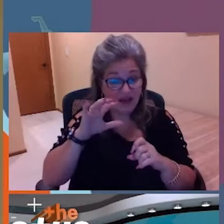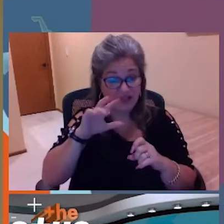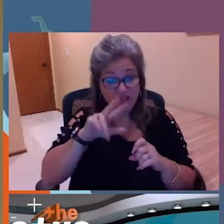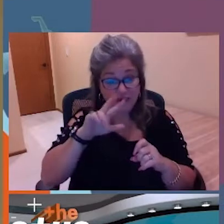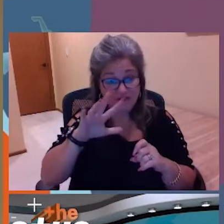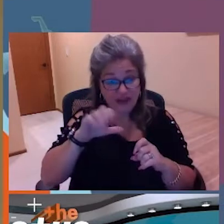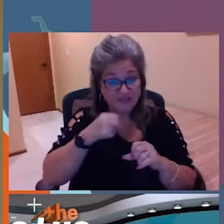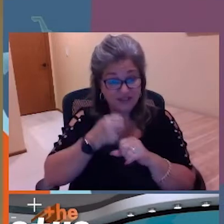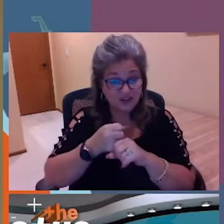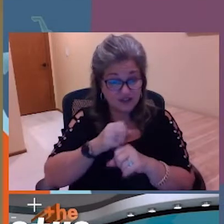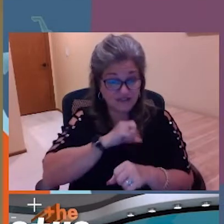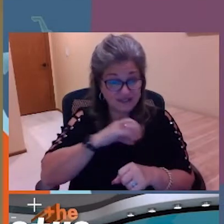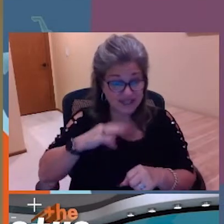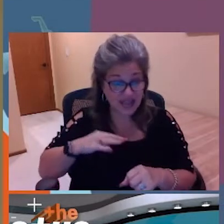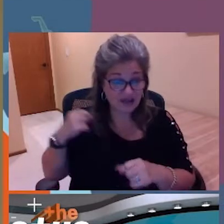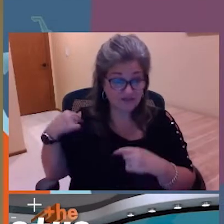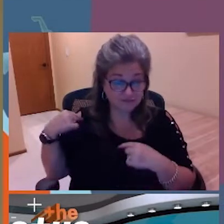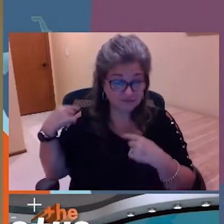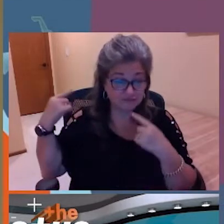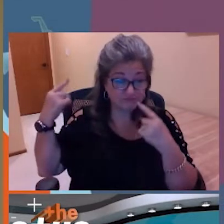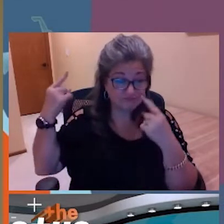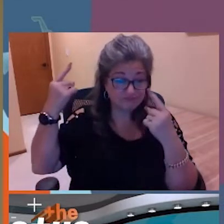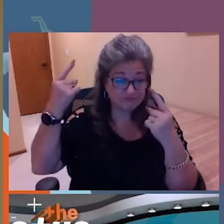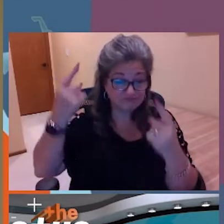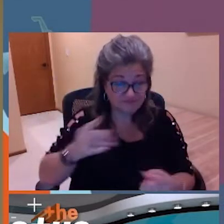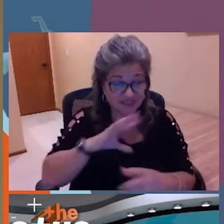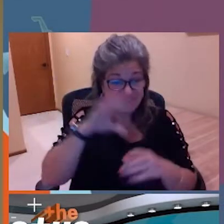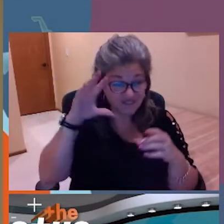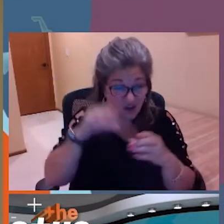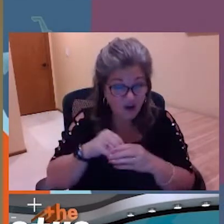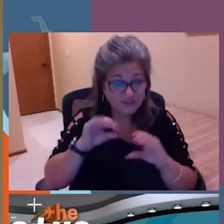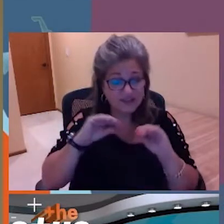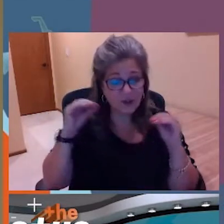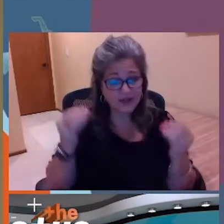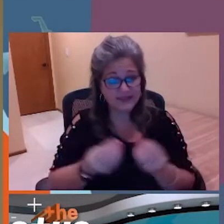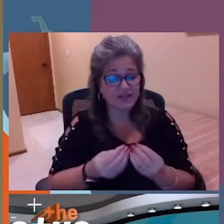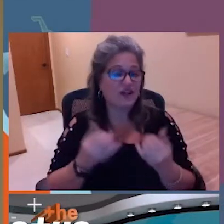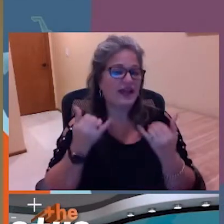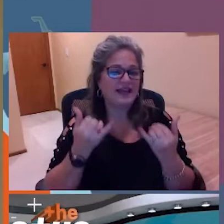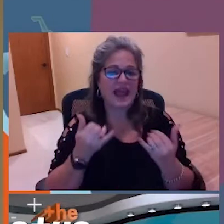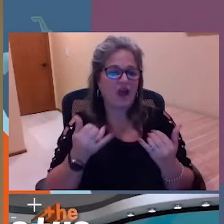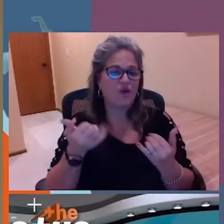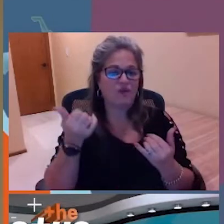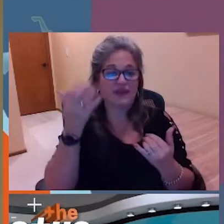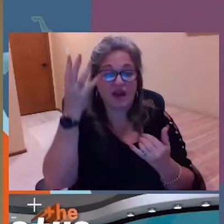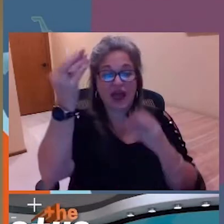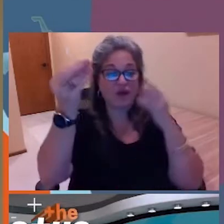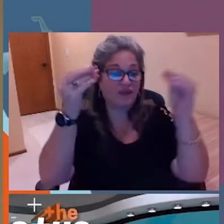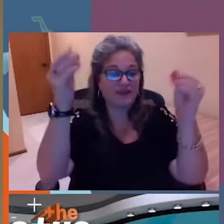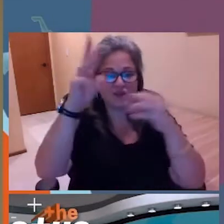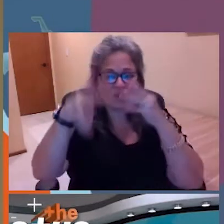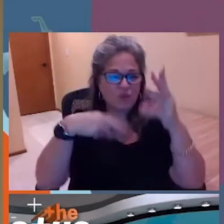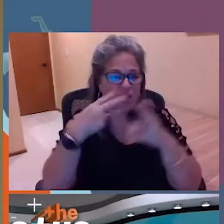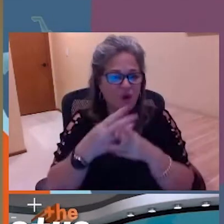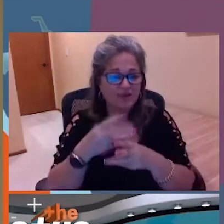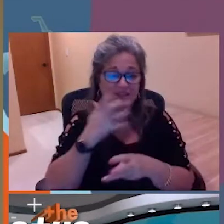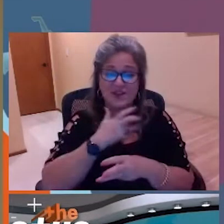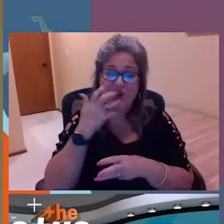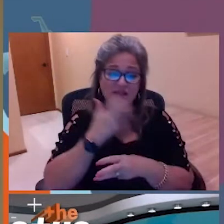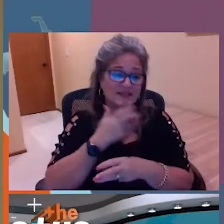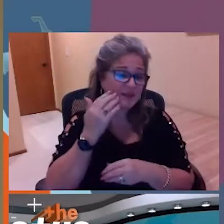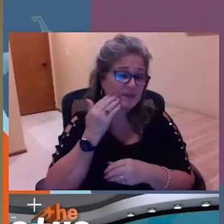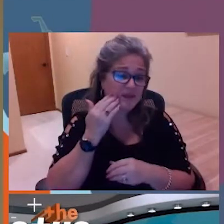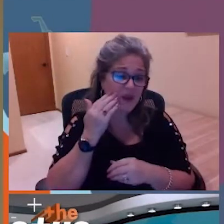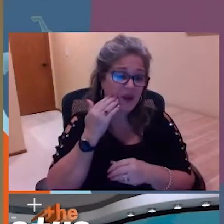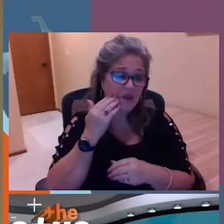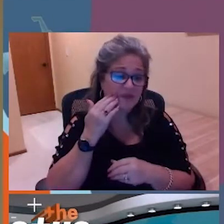who have been coming through this organization and now are everywhere out in the world, which is kind of awesome that, you know,